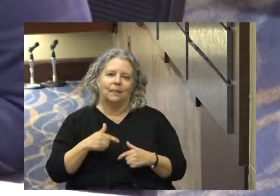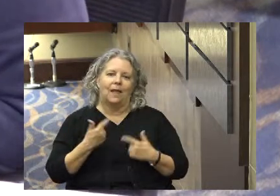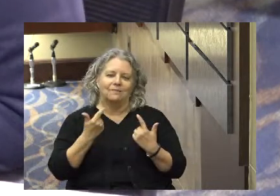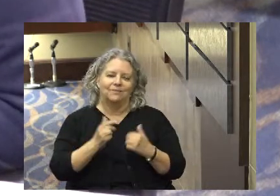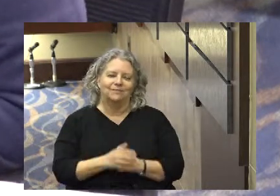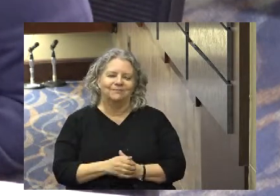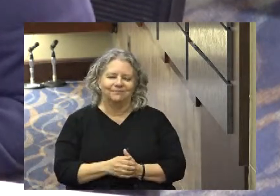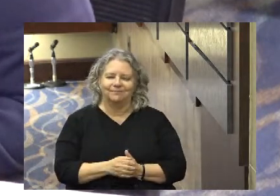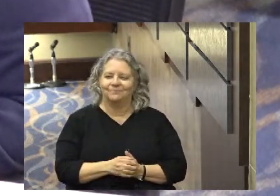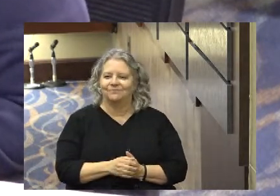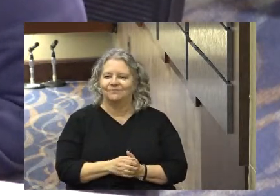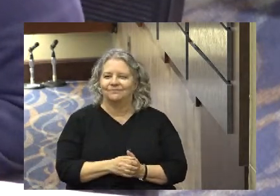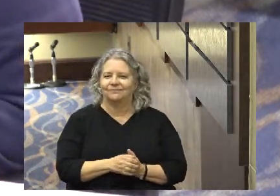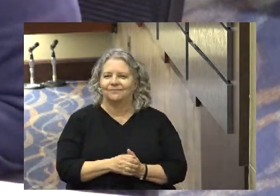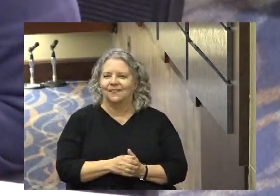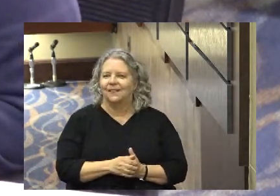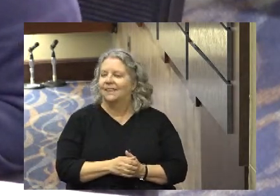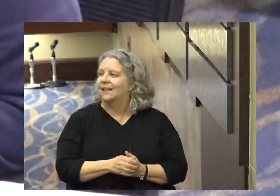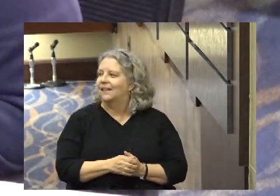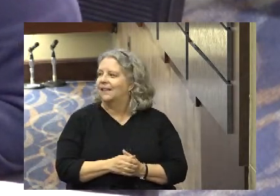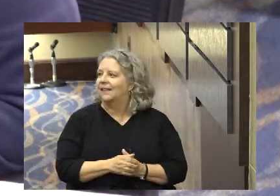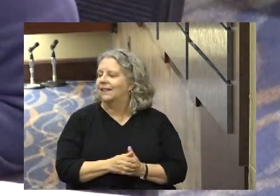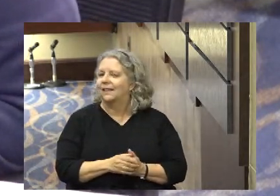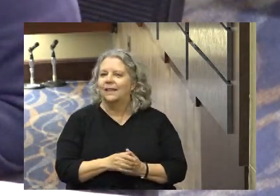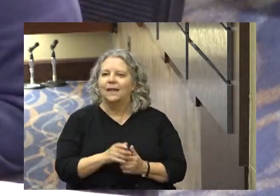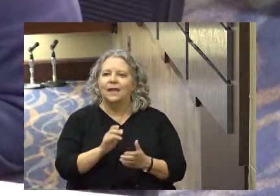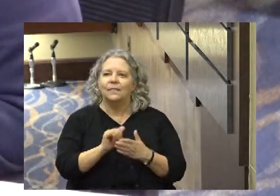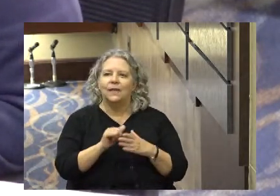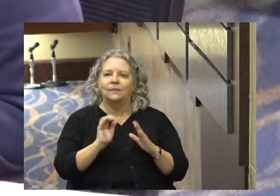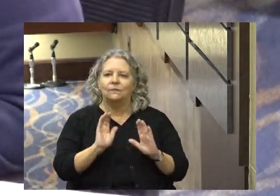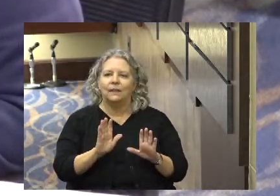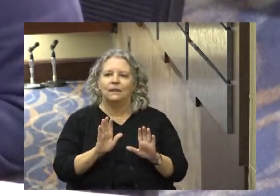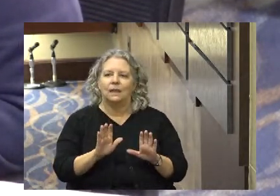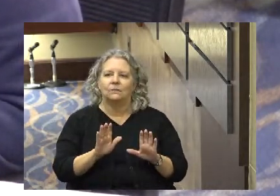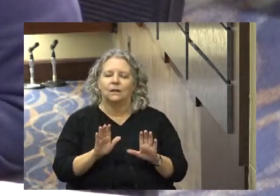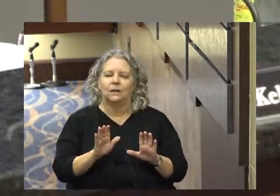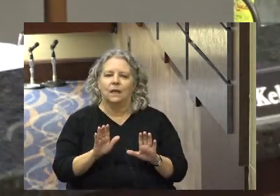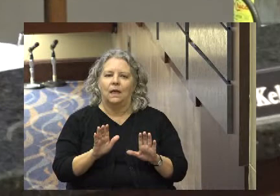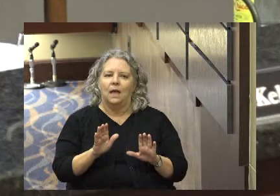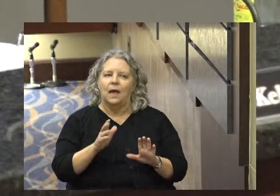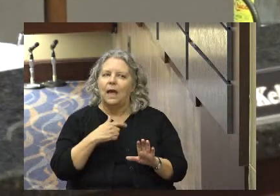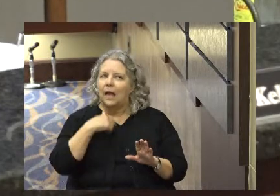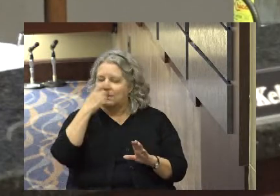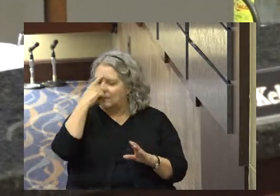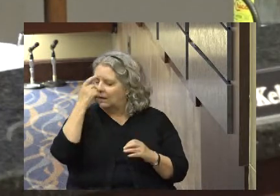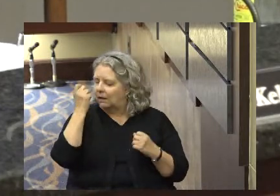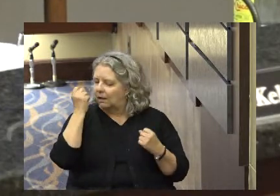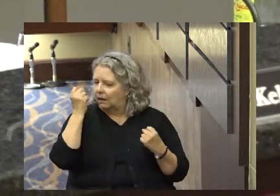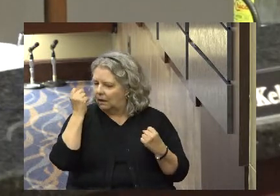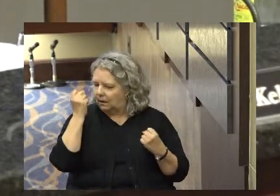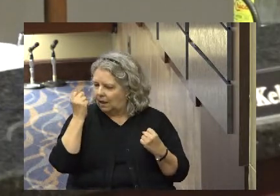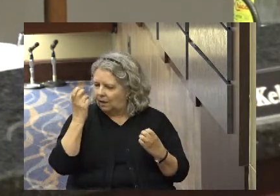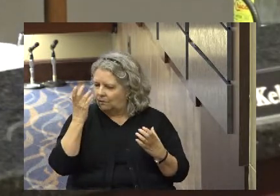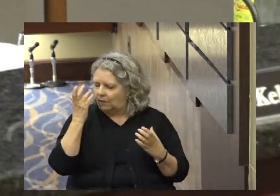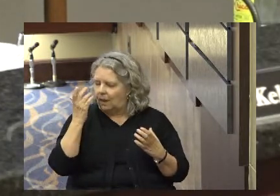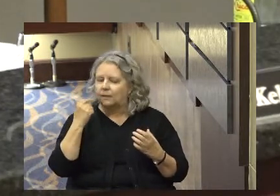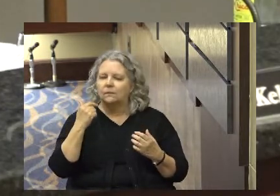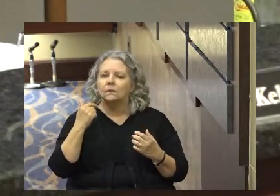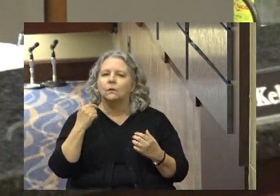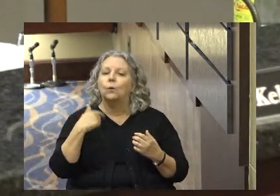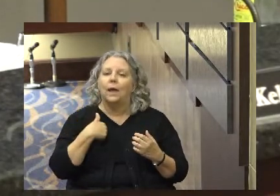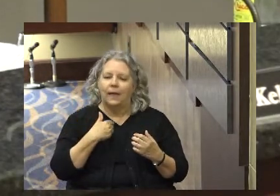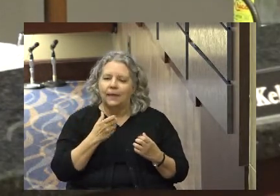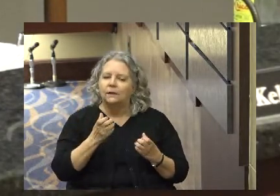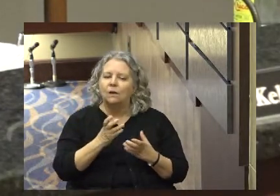Amy, this is fantastic. I think a lot of us got the chance to travel this summer and being in